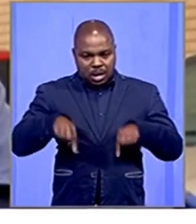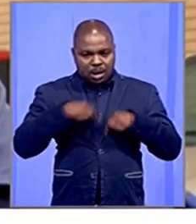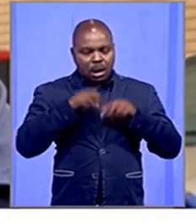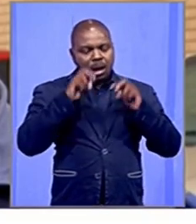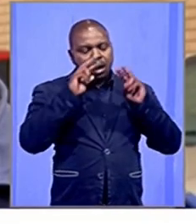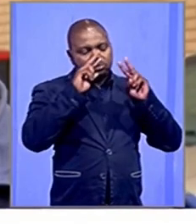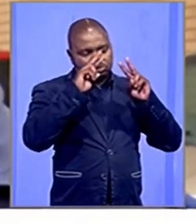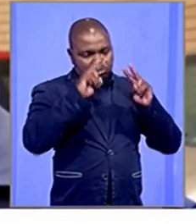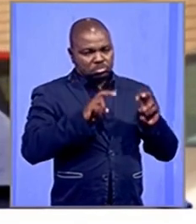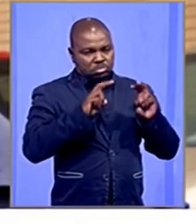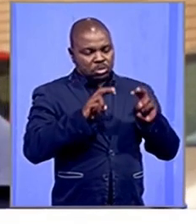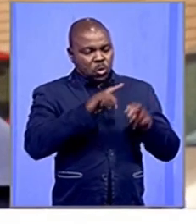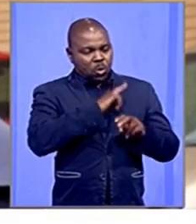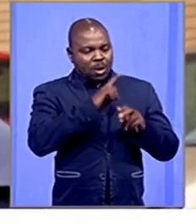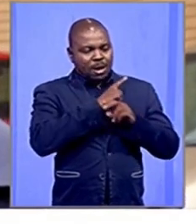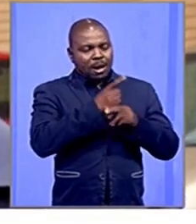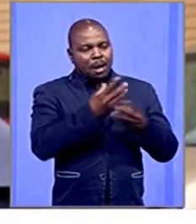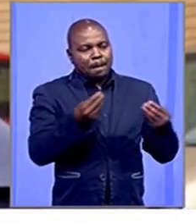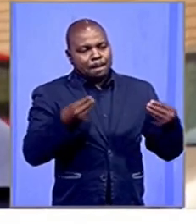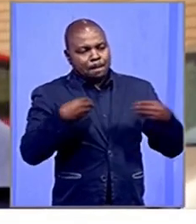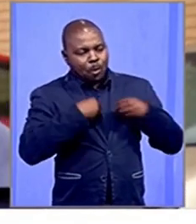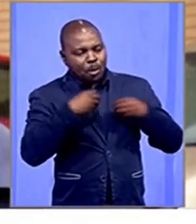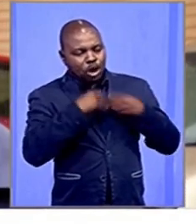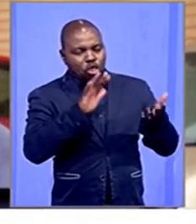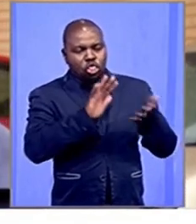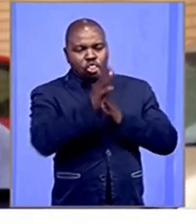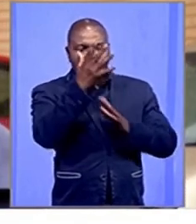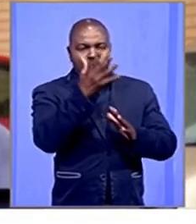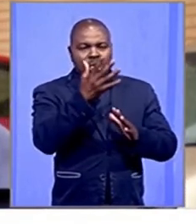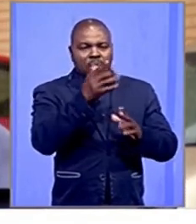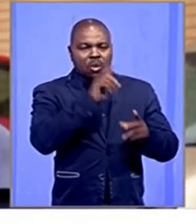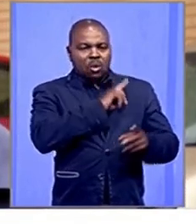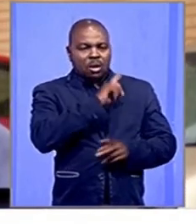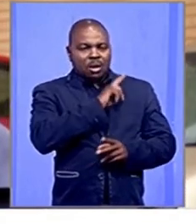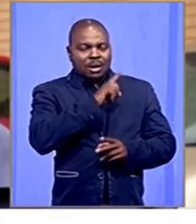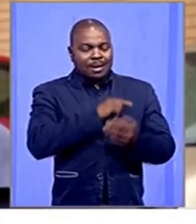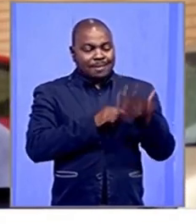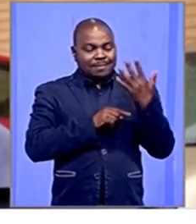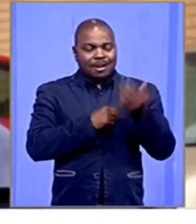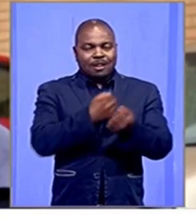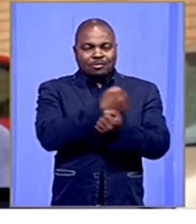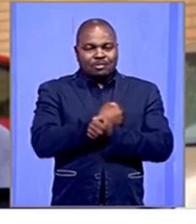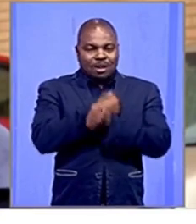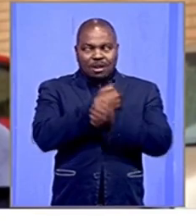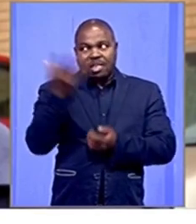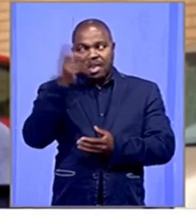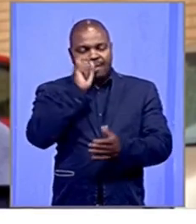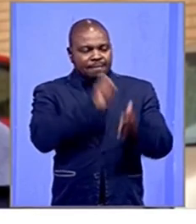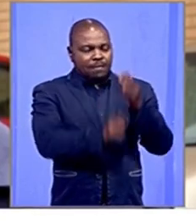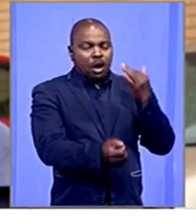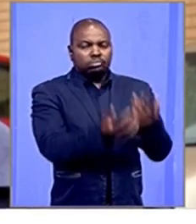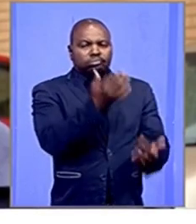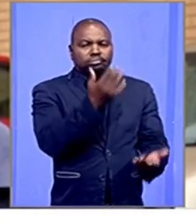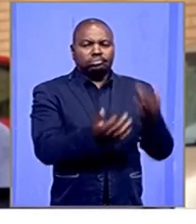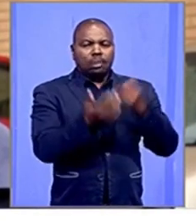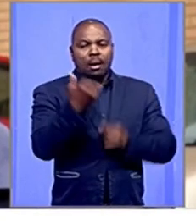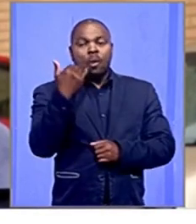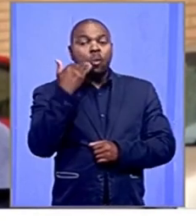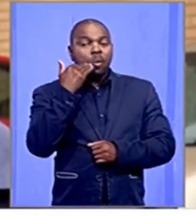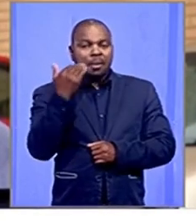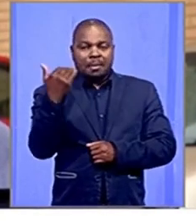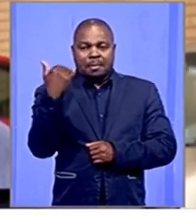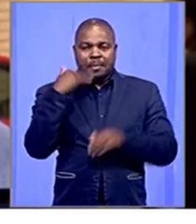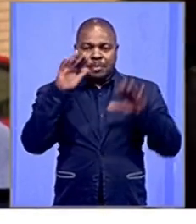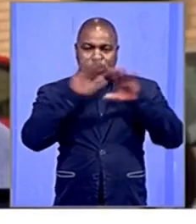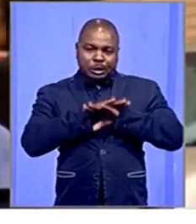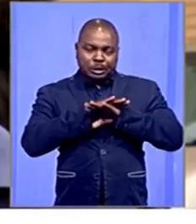wa malicious damage to property ka morago gore di lori tse tlhano tse di fisho ka mollo mabane bushego gomme